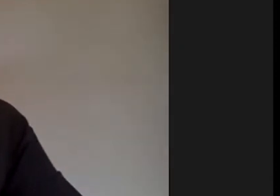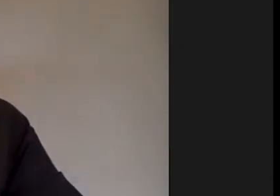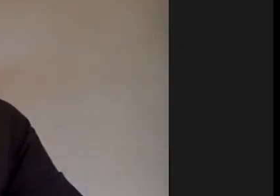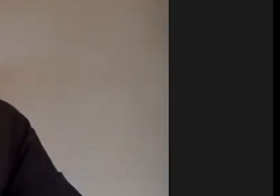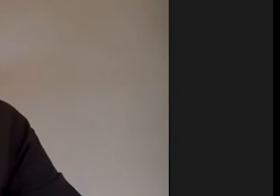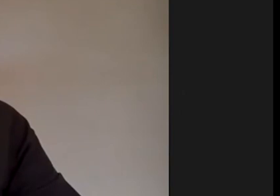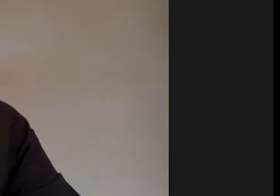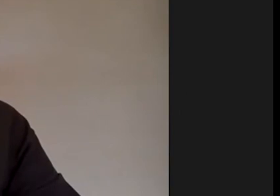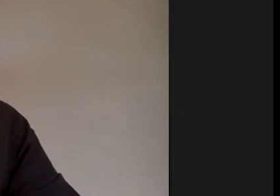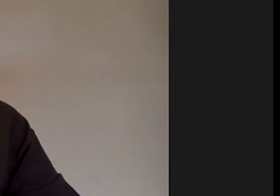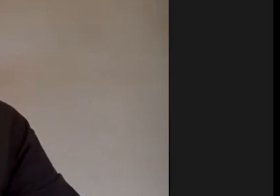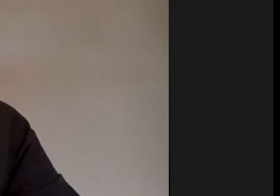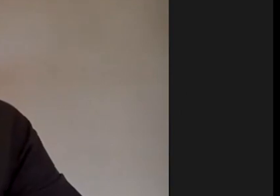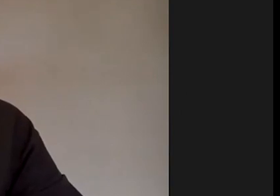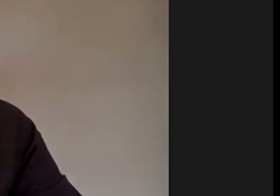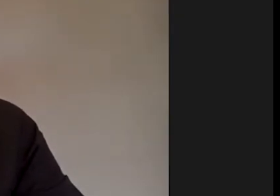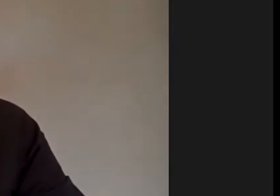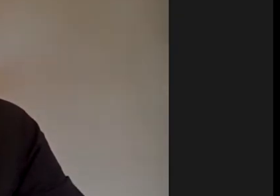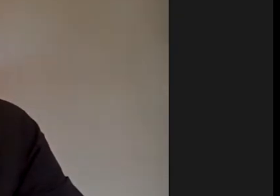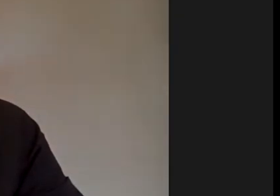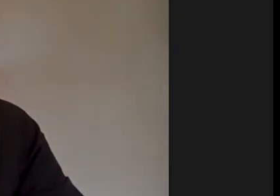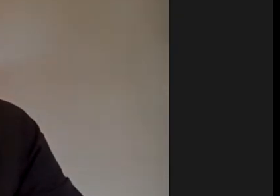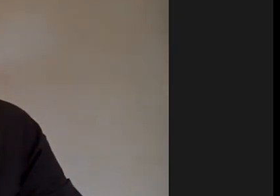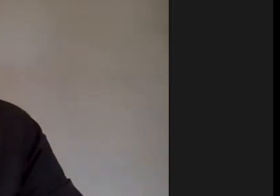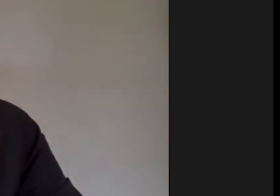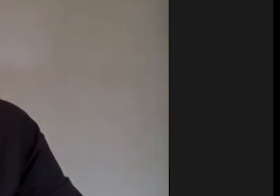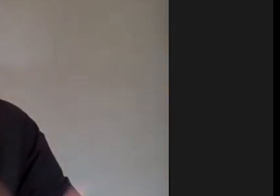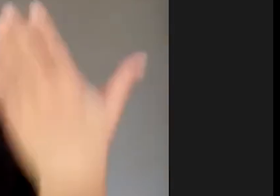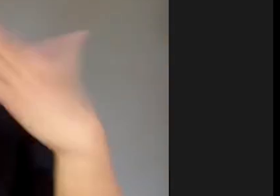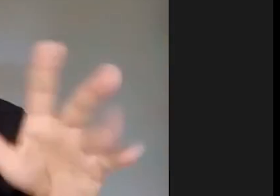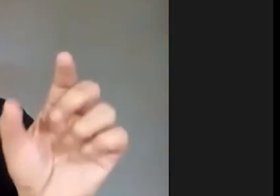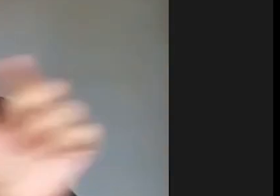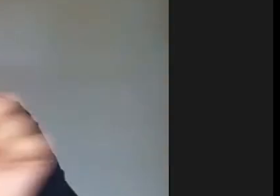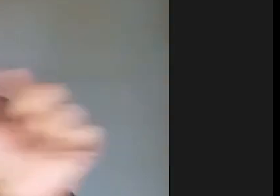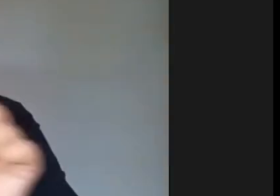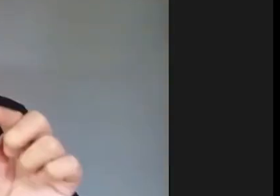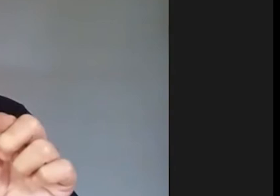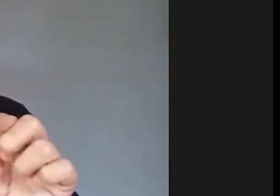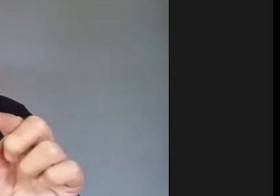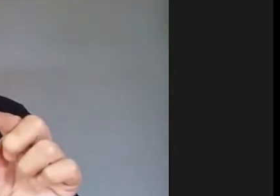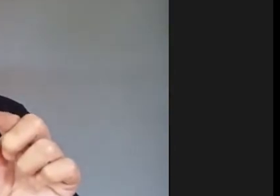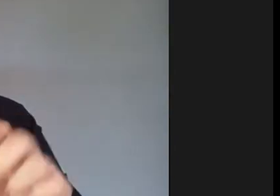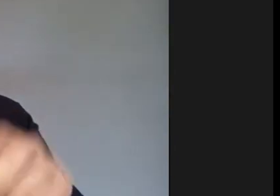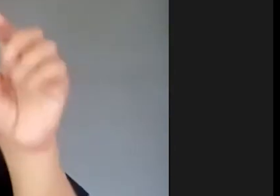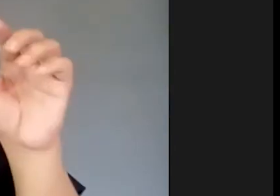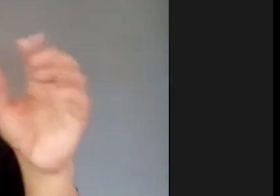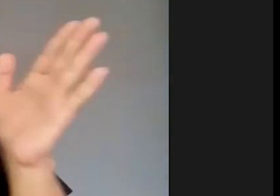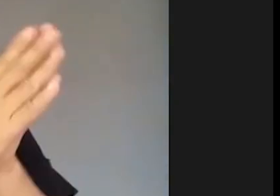You haven't finished with syntax. We are doing syntax as we are doing this book.